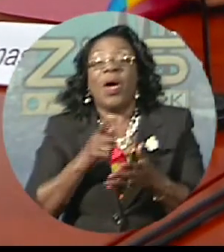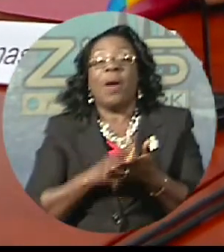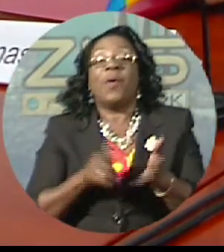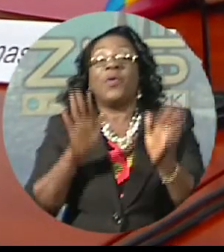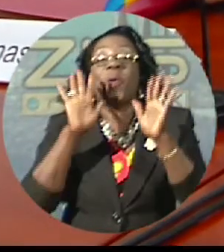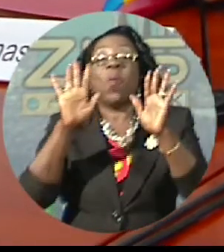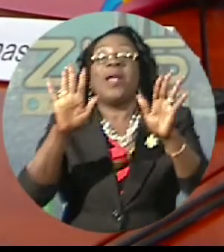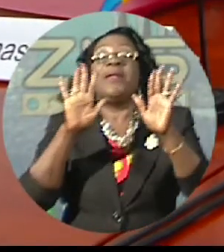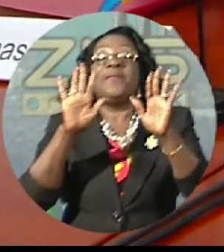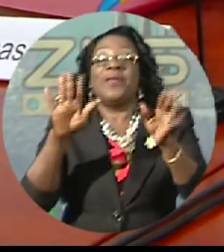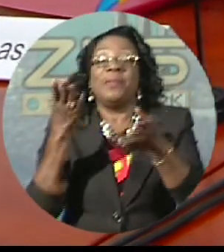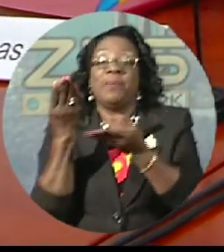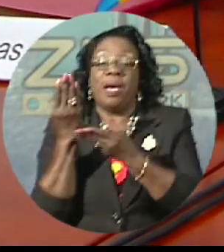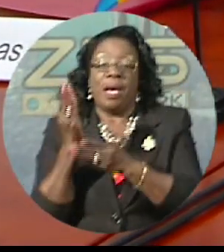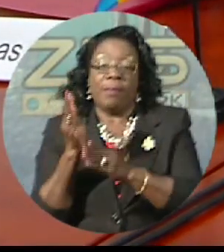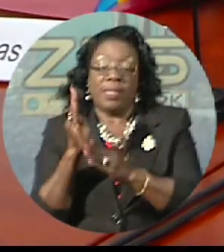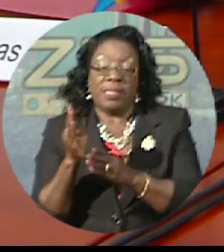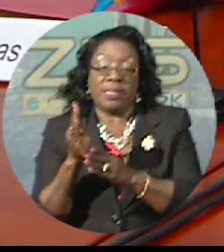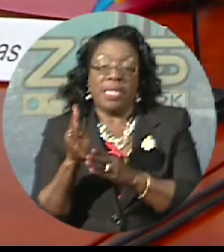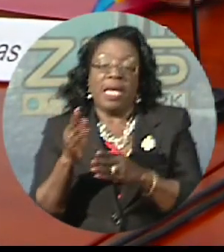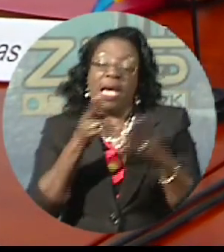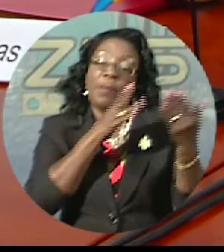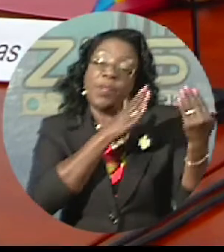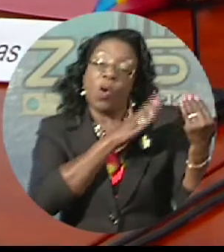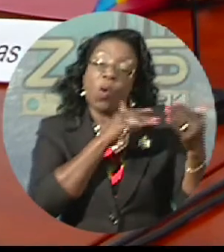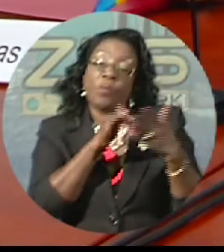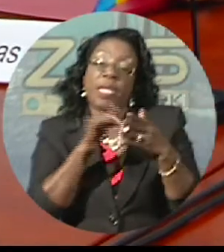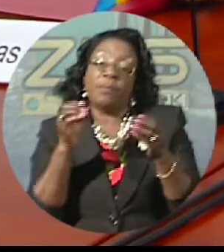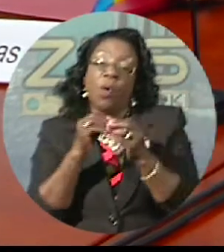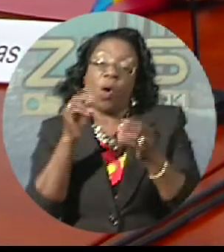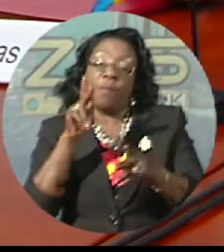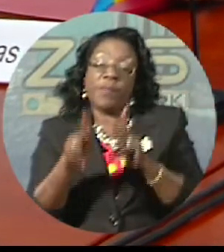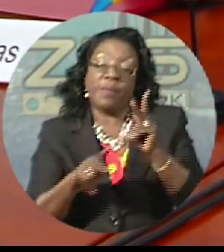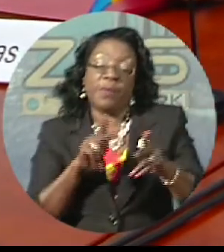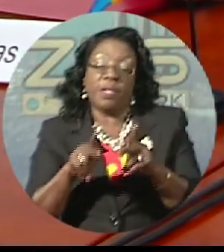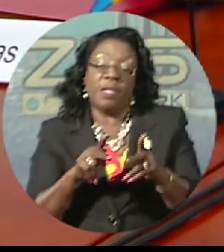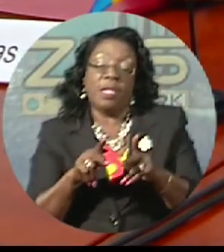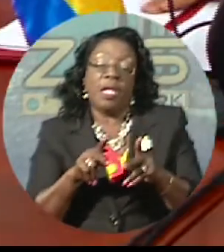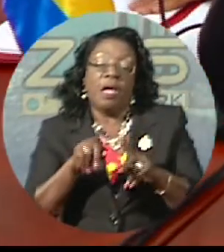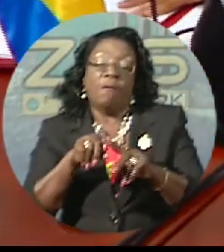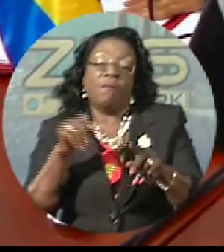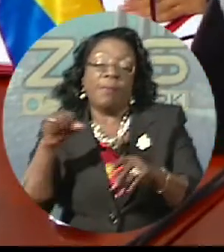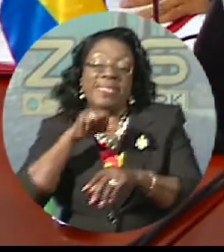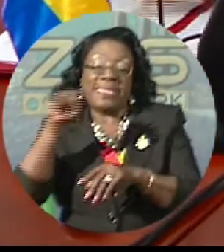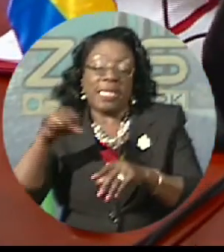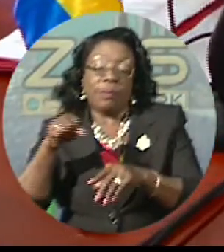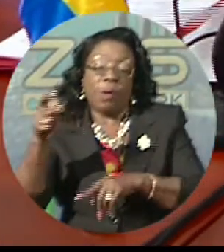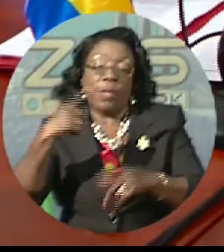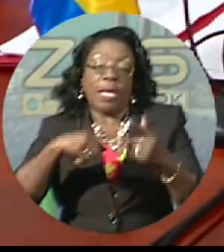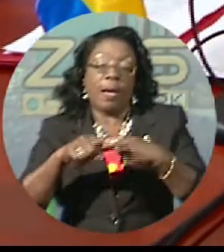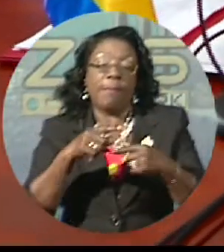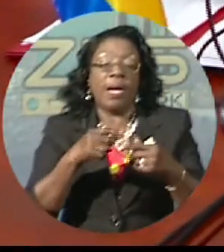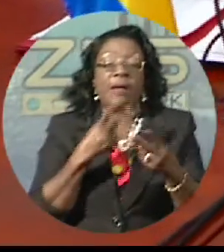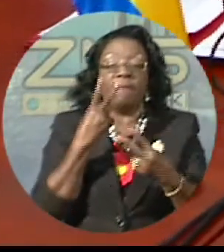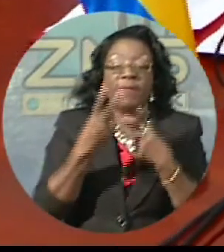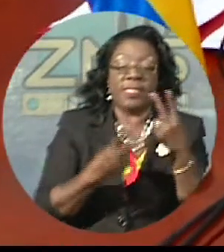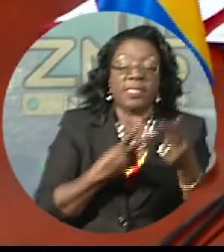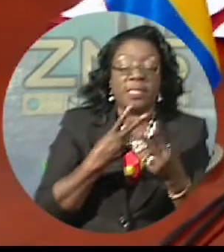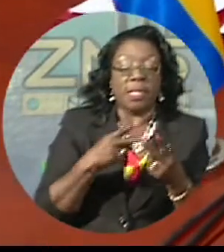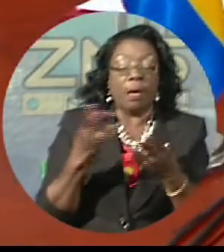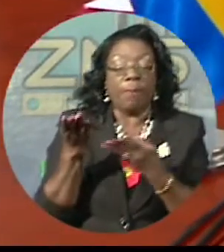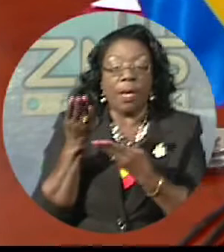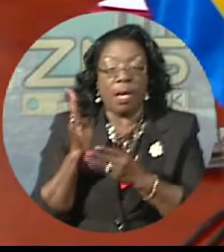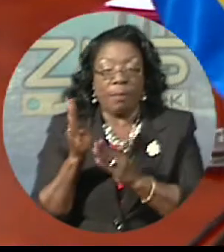And I think that we hope that more people from Singapore and the region will find their way to the Bahamas. The next agreement was with the United